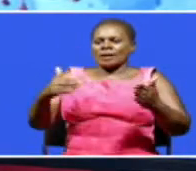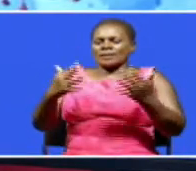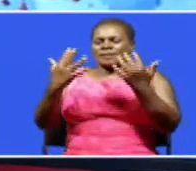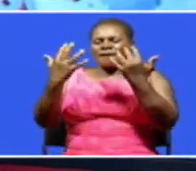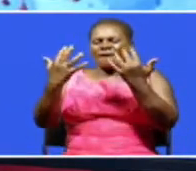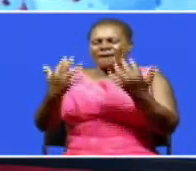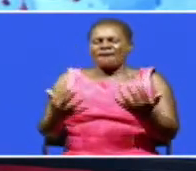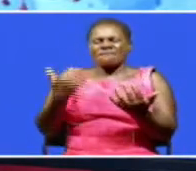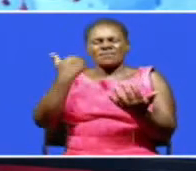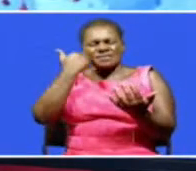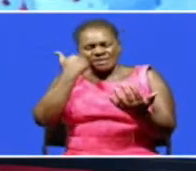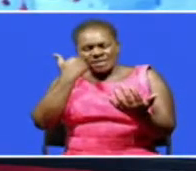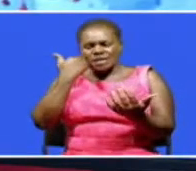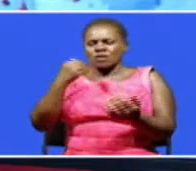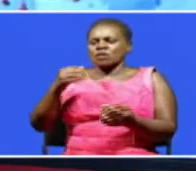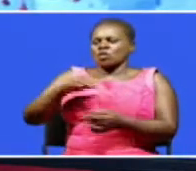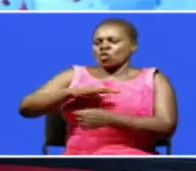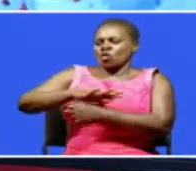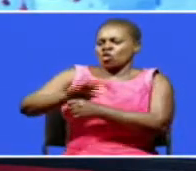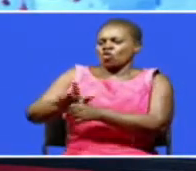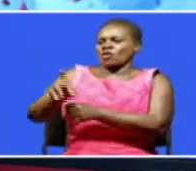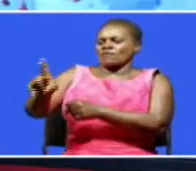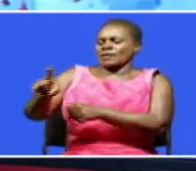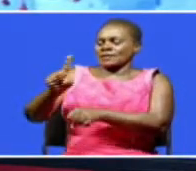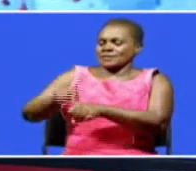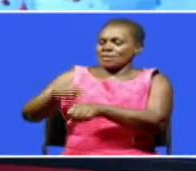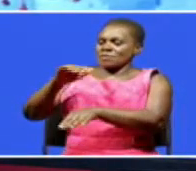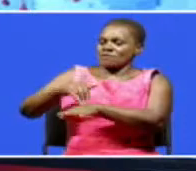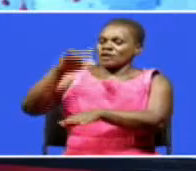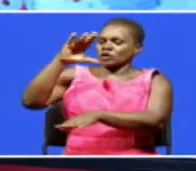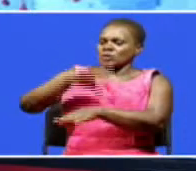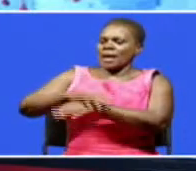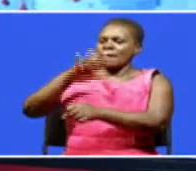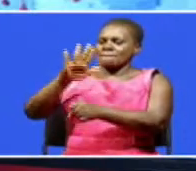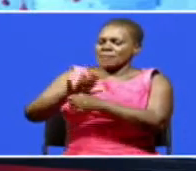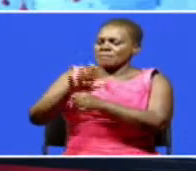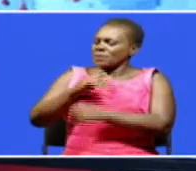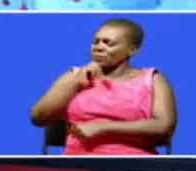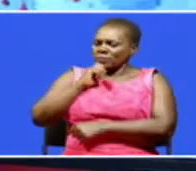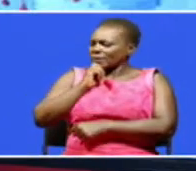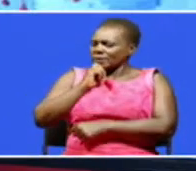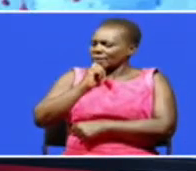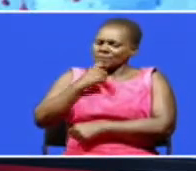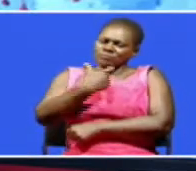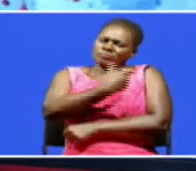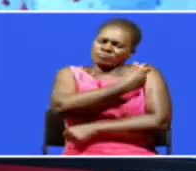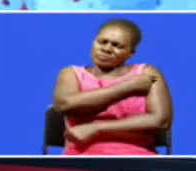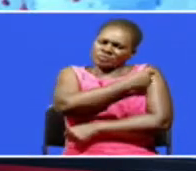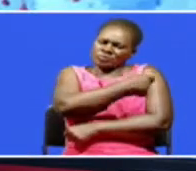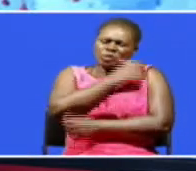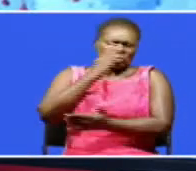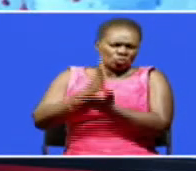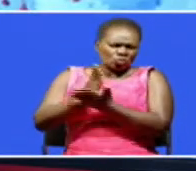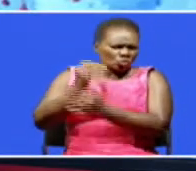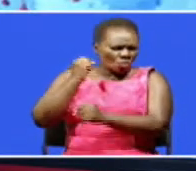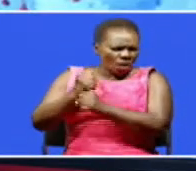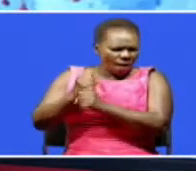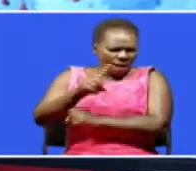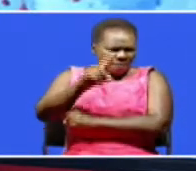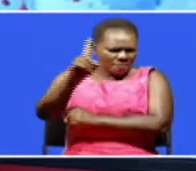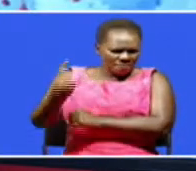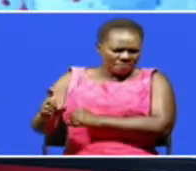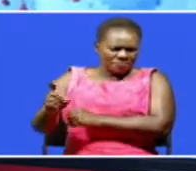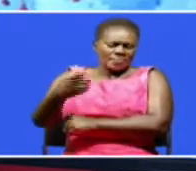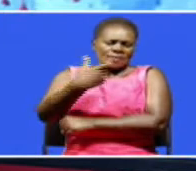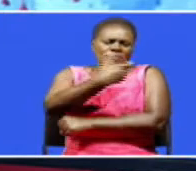severe form of COVID-19 disease upon infection. Many might be wondering whether the vaccines really work. And